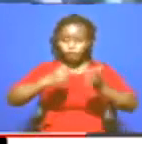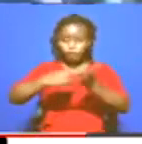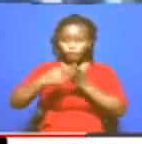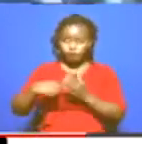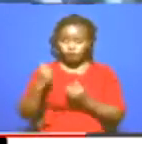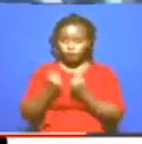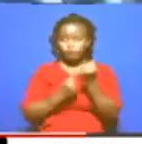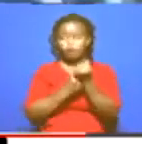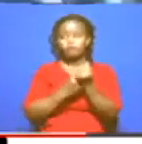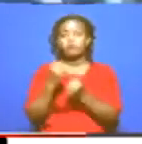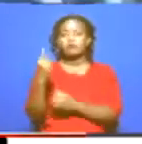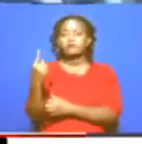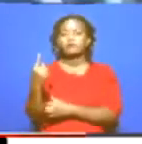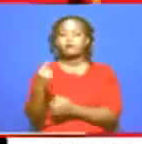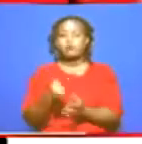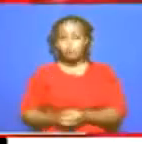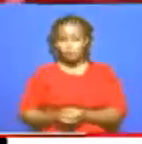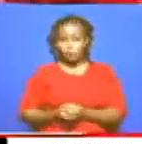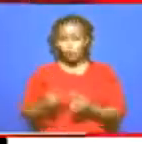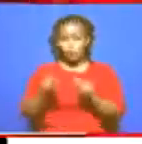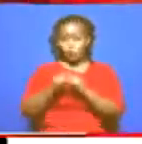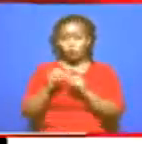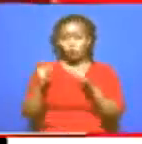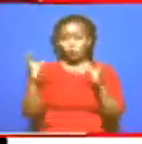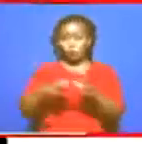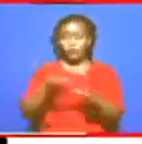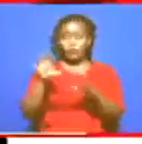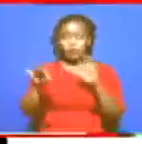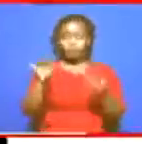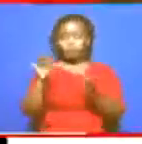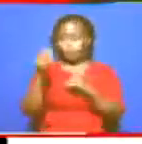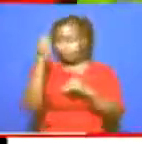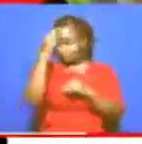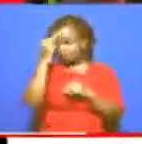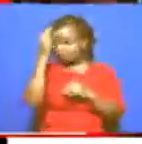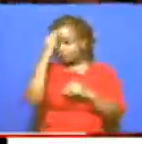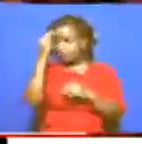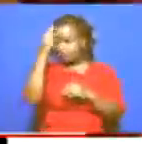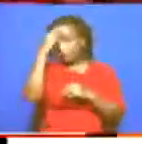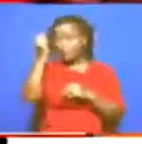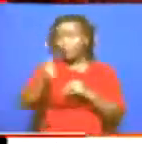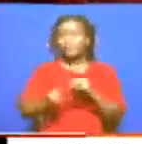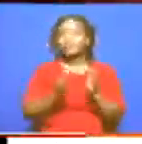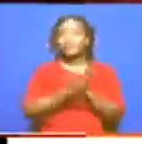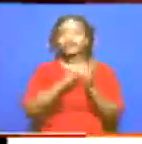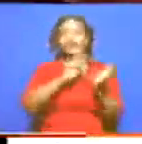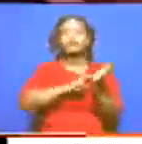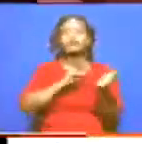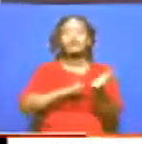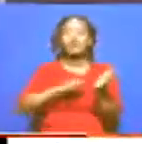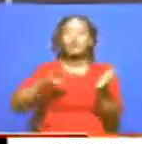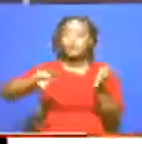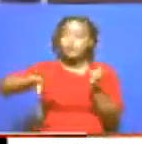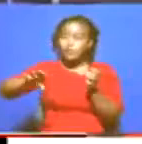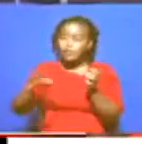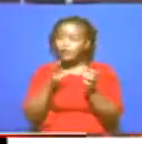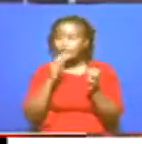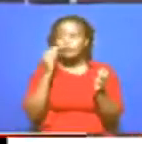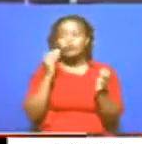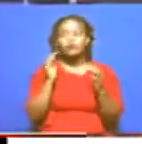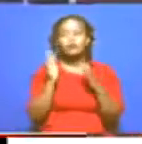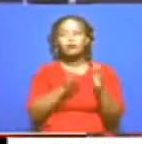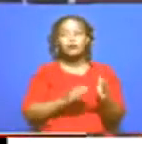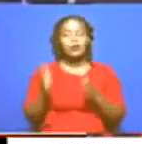She stated that party primaries for Narok, Kajiado and Migori counties will be rescheduled because they fall on a